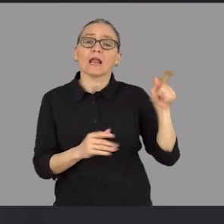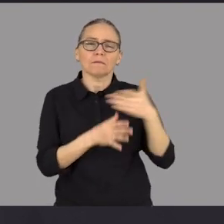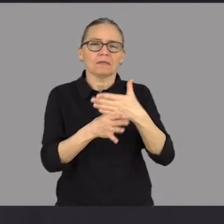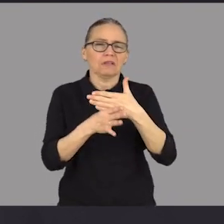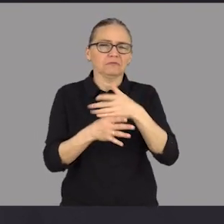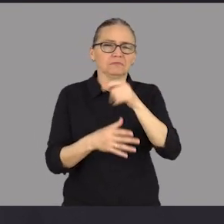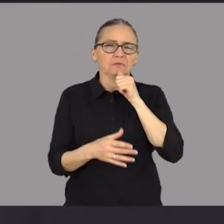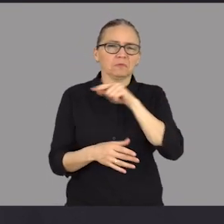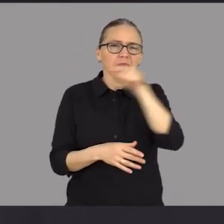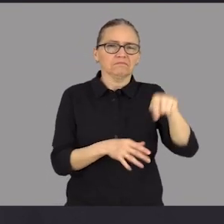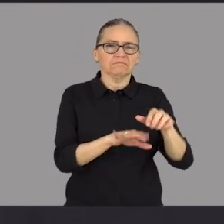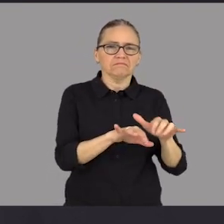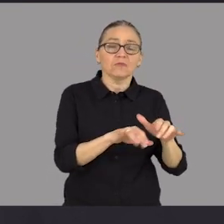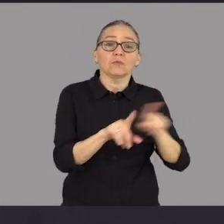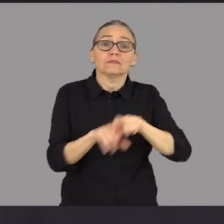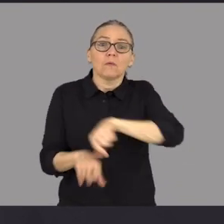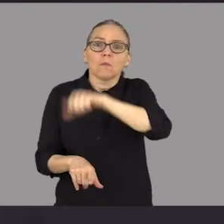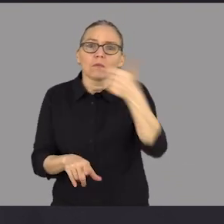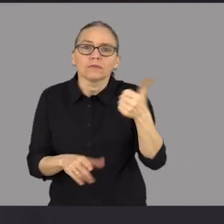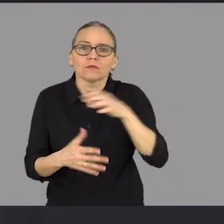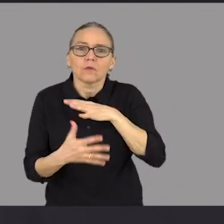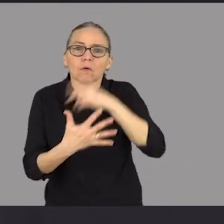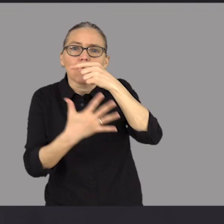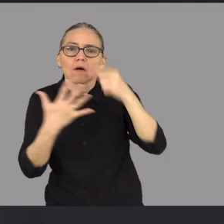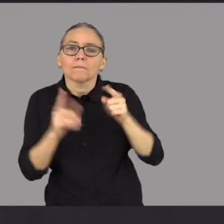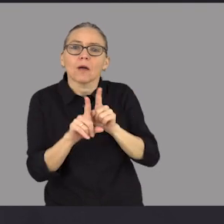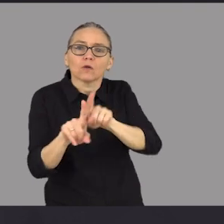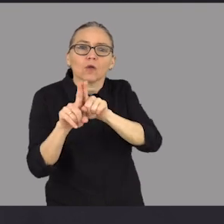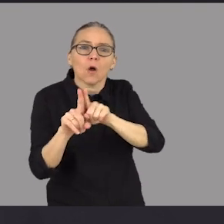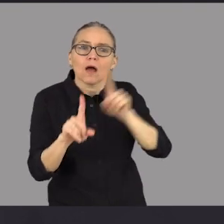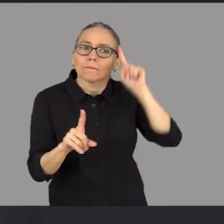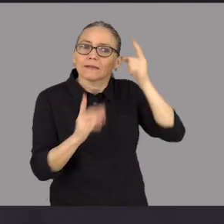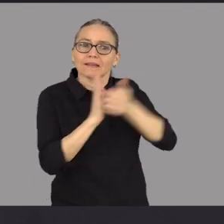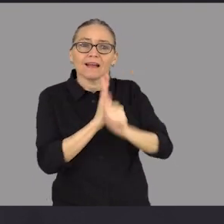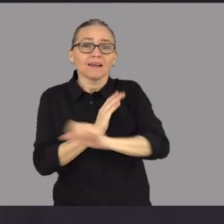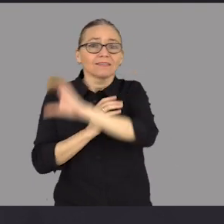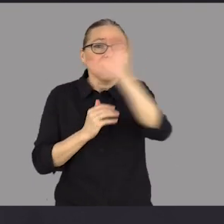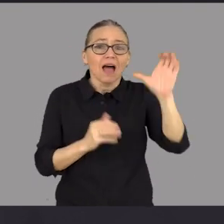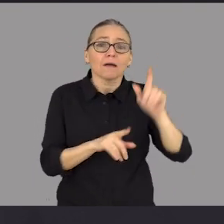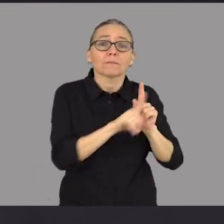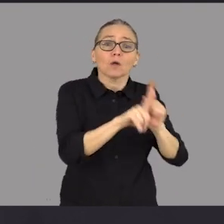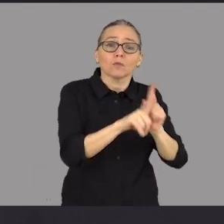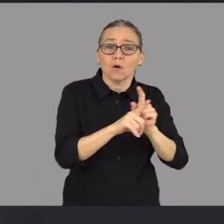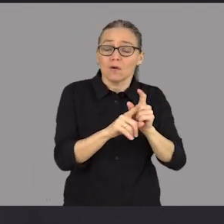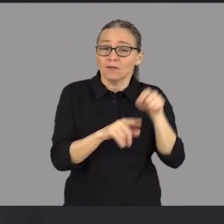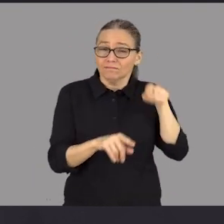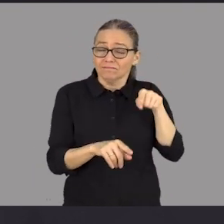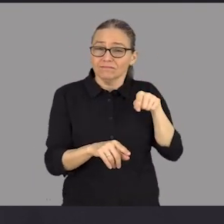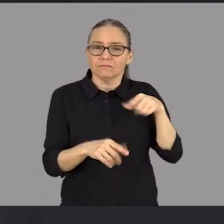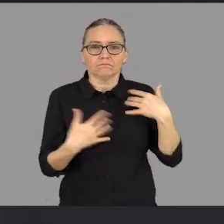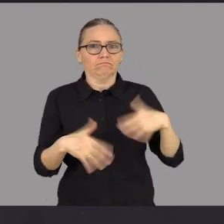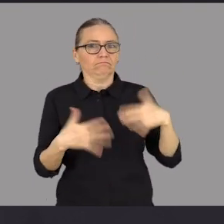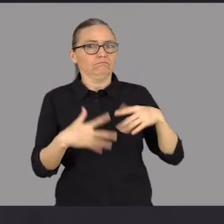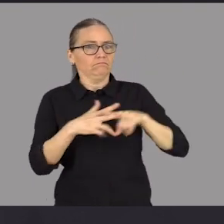about the exciting partner projects on CASE website. Ashley will also share this link in the chat.